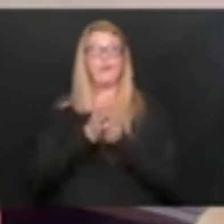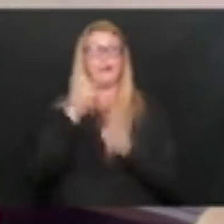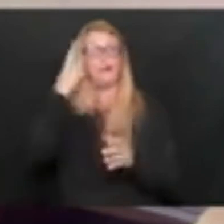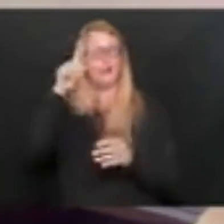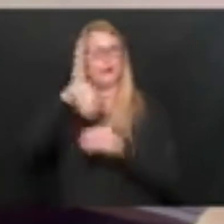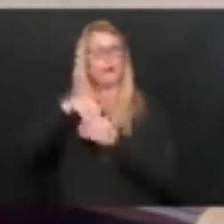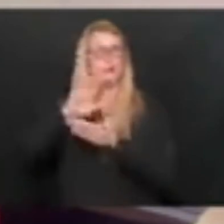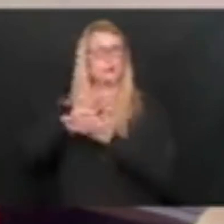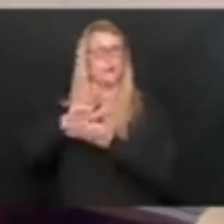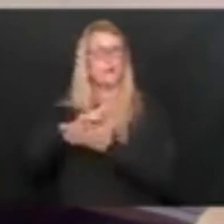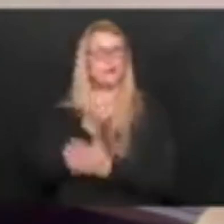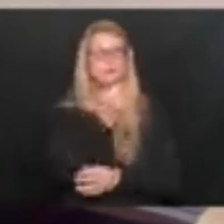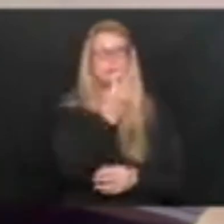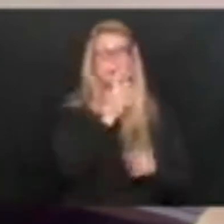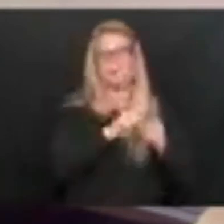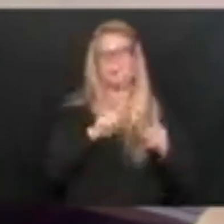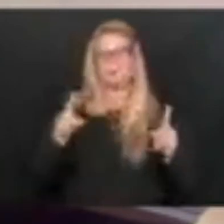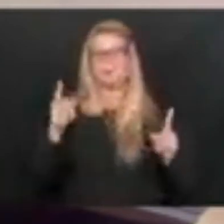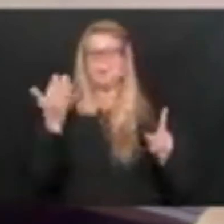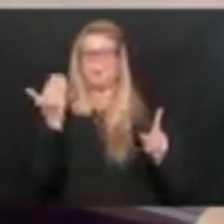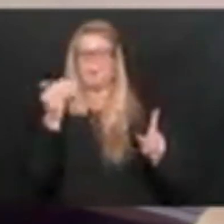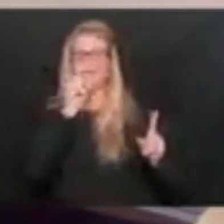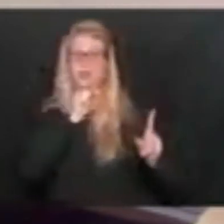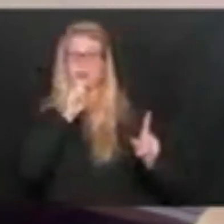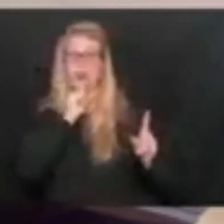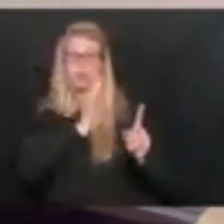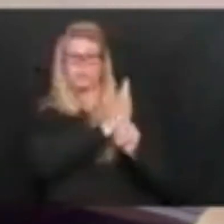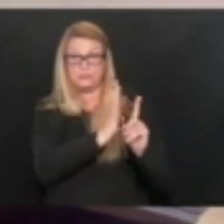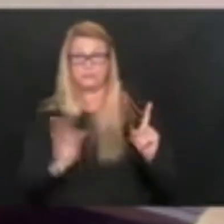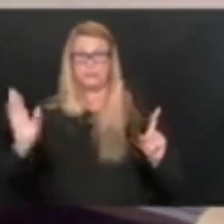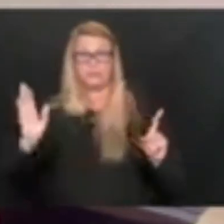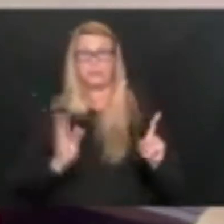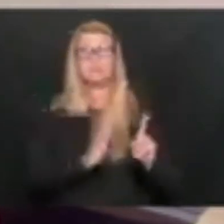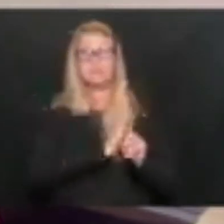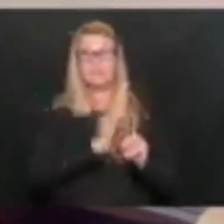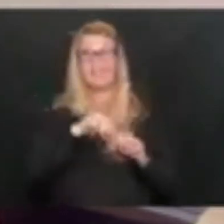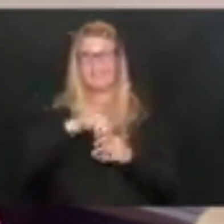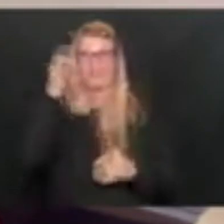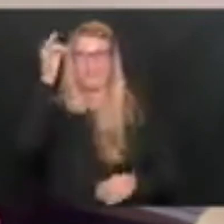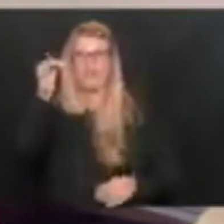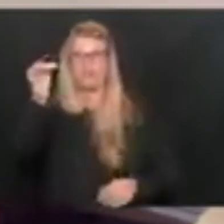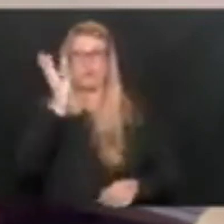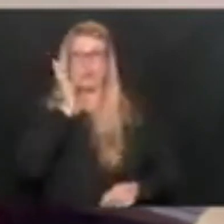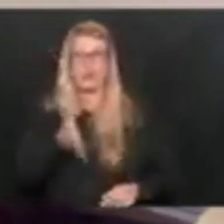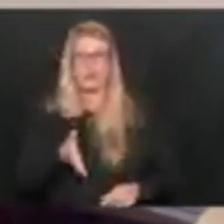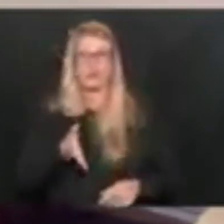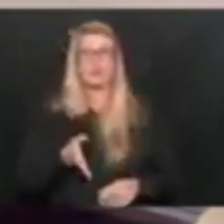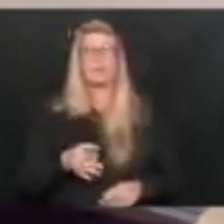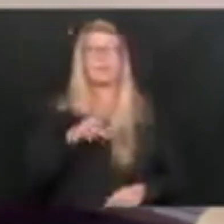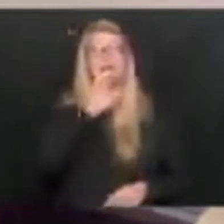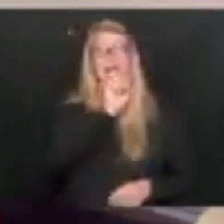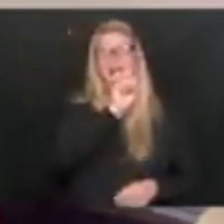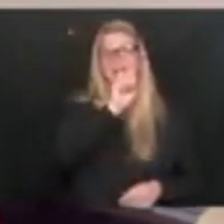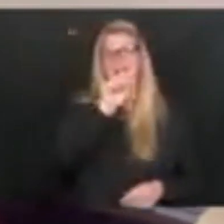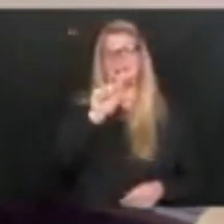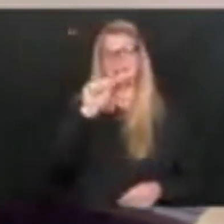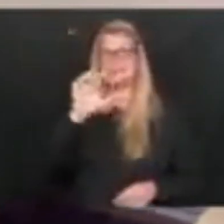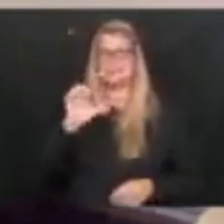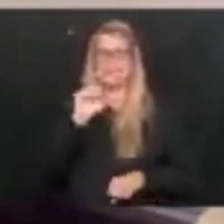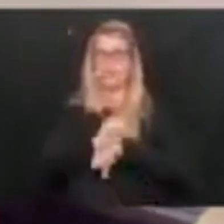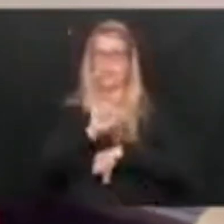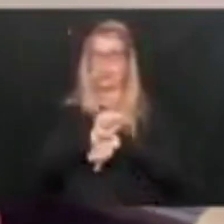to 15-year-olds, hopefully in the very near future. Great support with SSAC and working with our